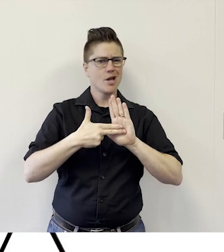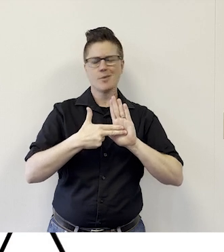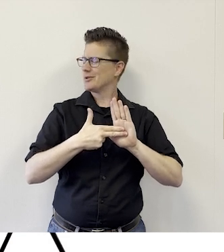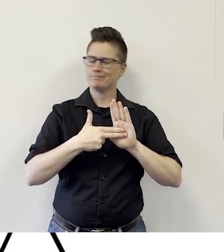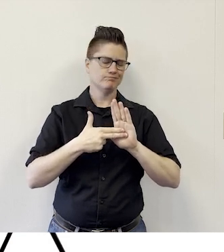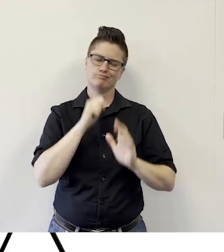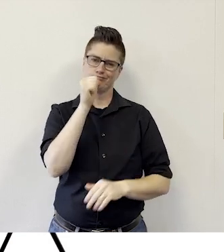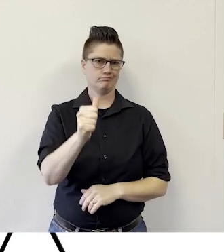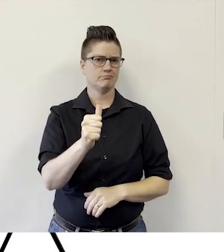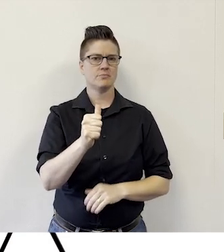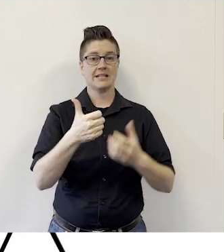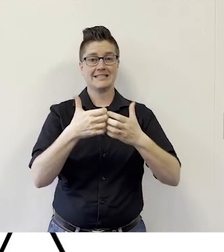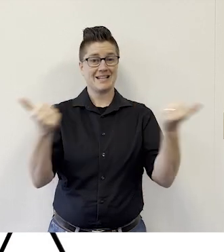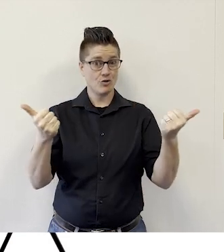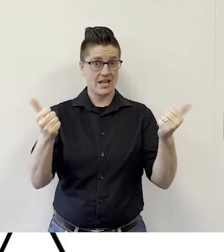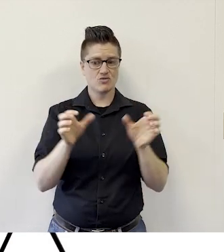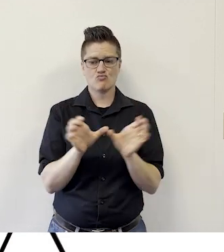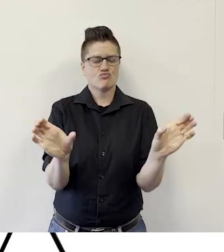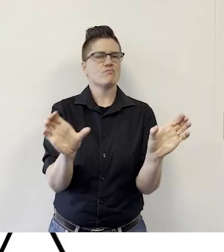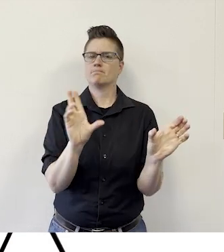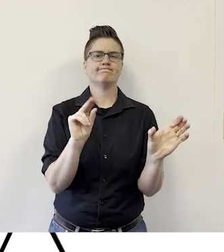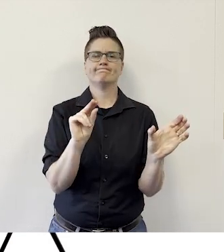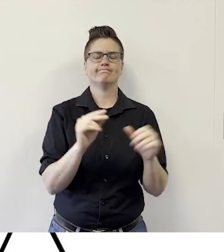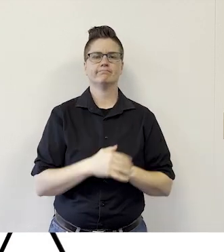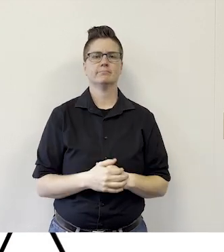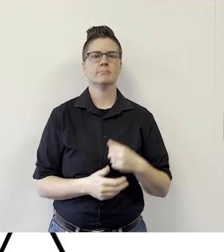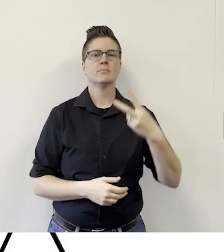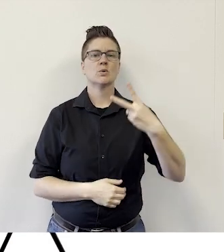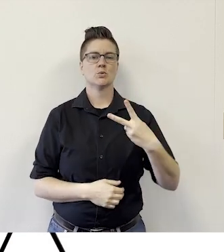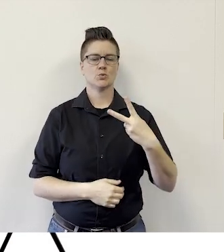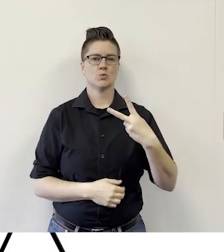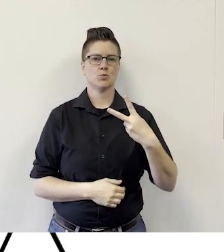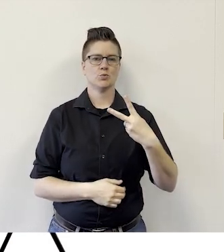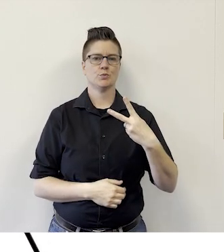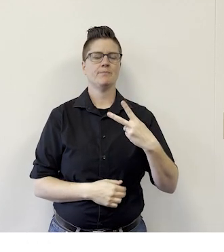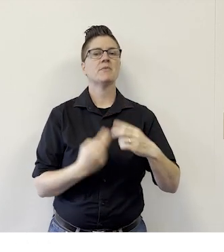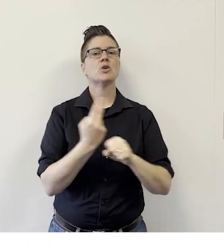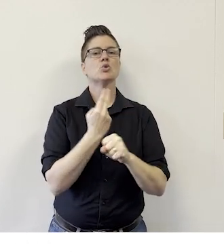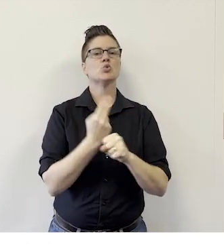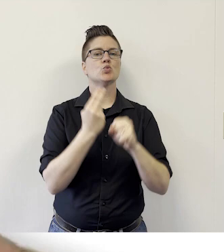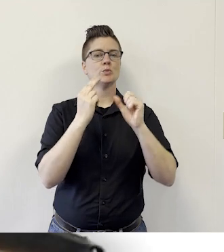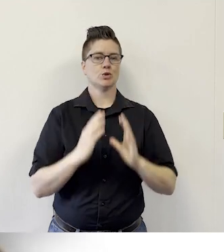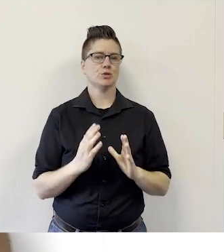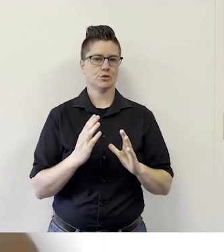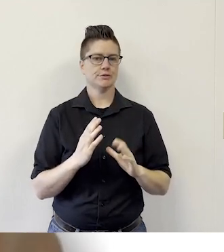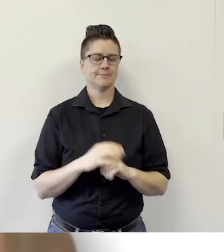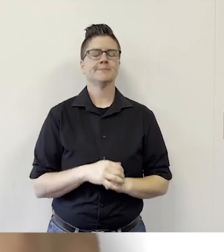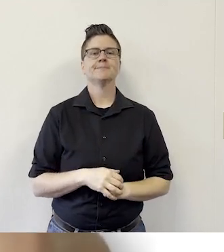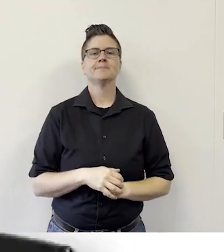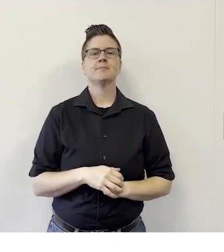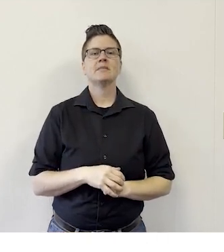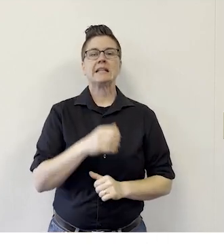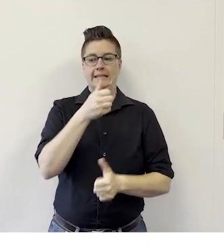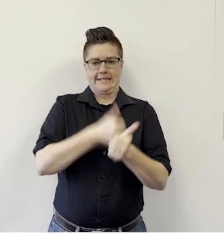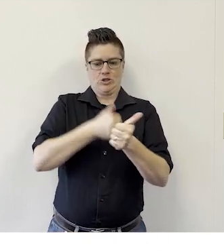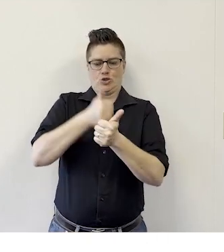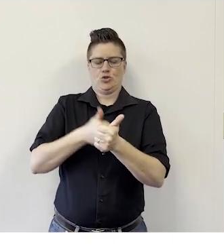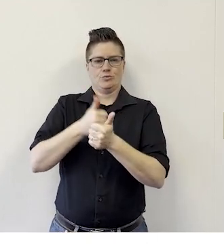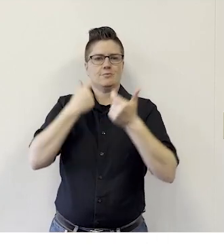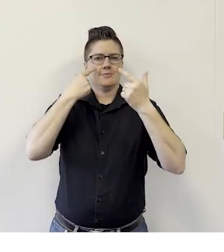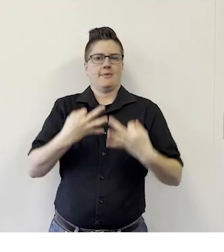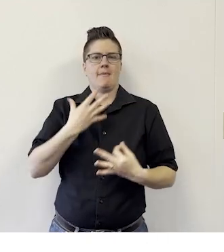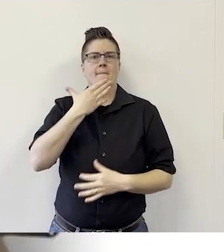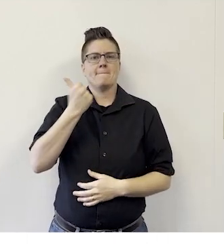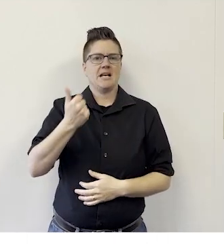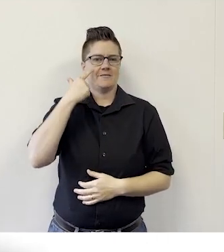opportunities. No stereotyping or segregation based on abilities. 2. Consumerism.